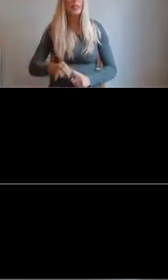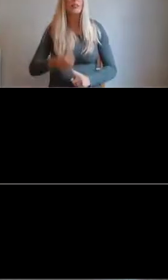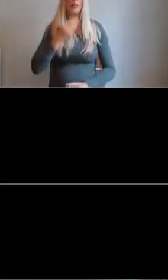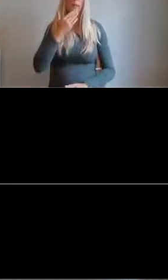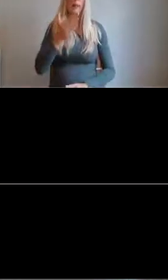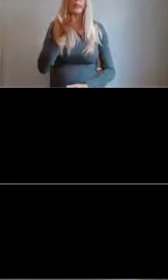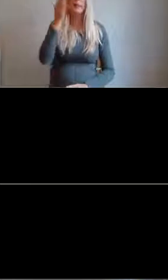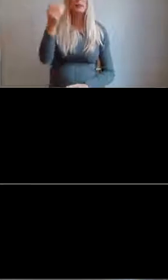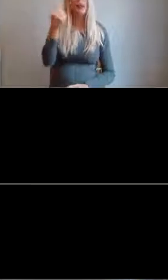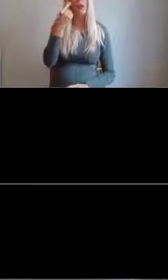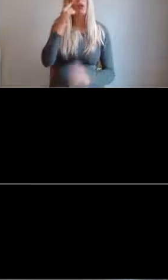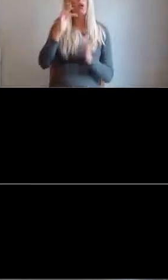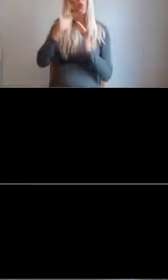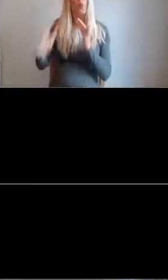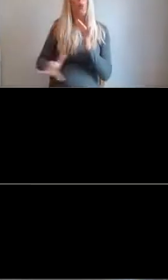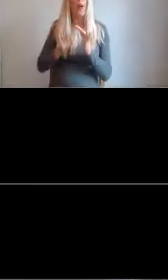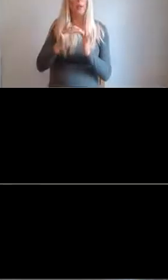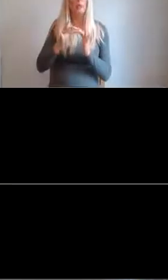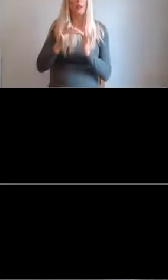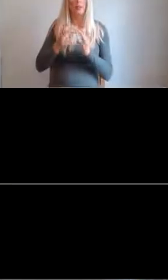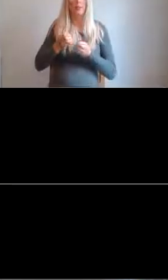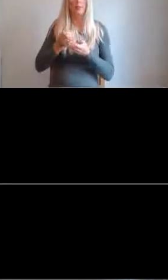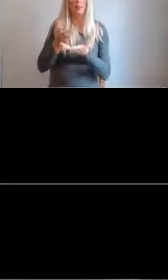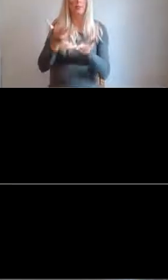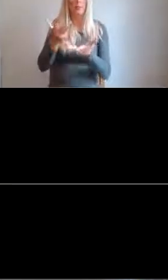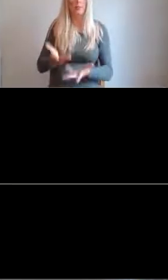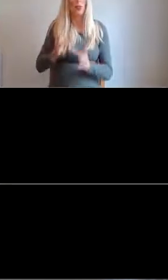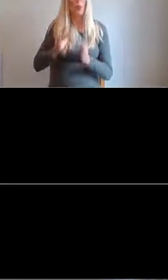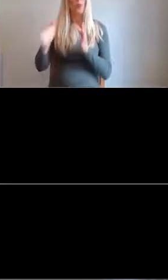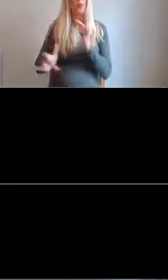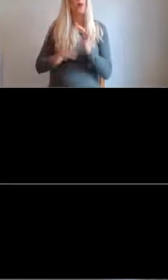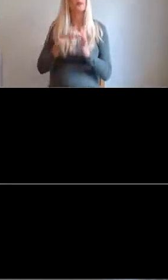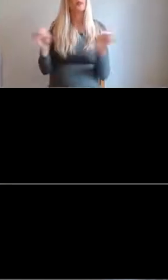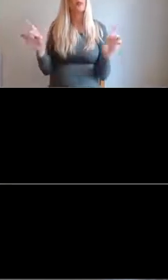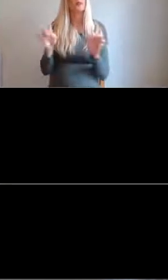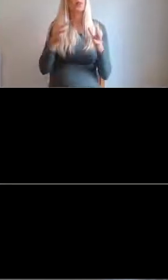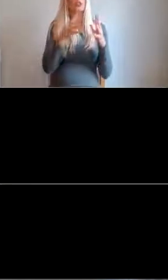our website, and I'll give you the website address for that. It's